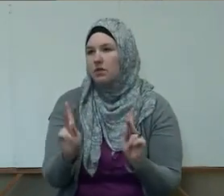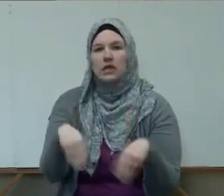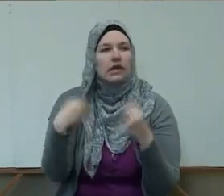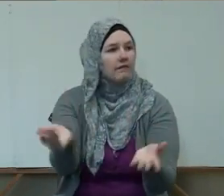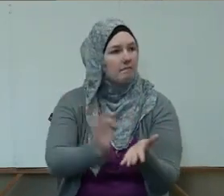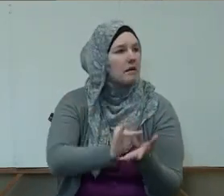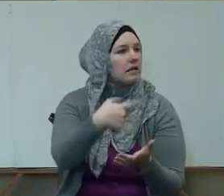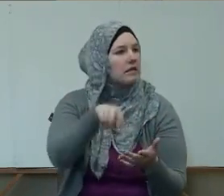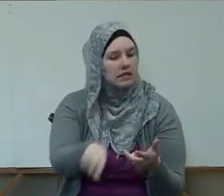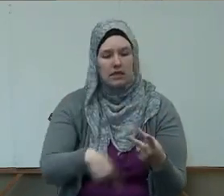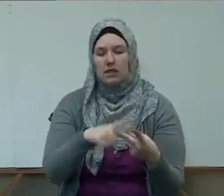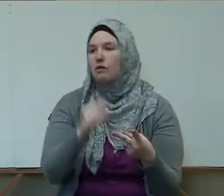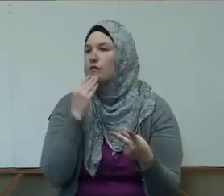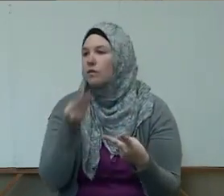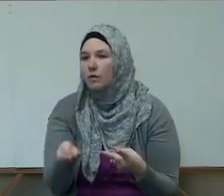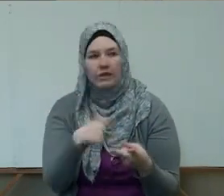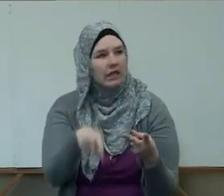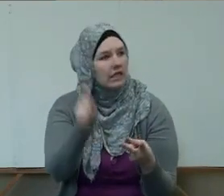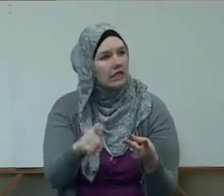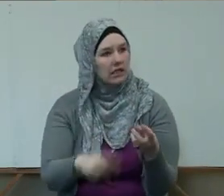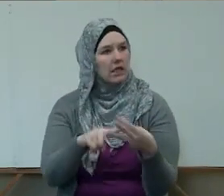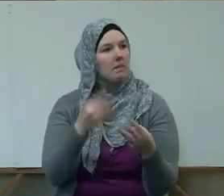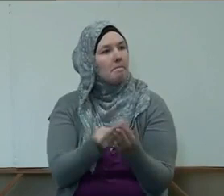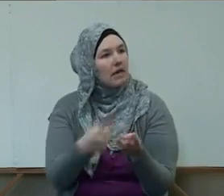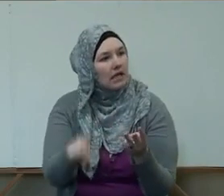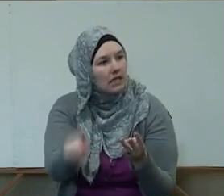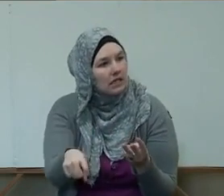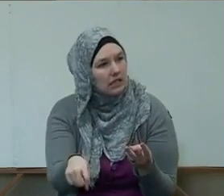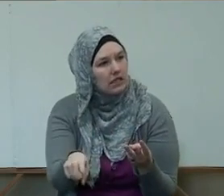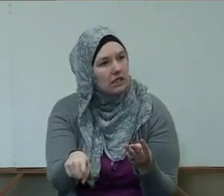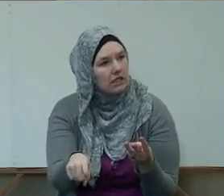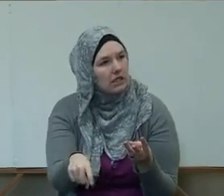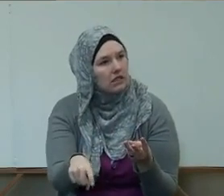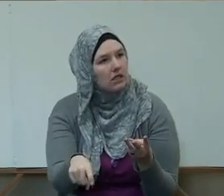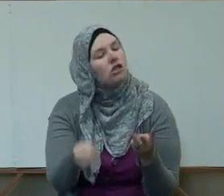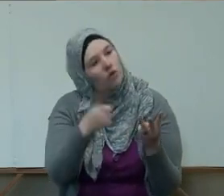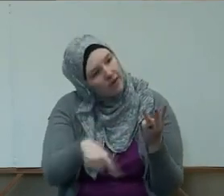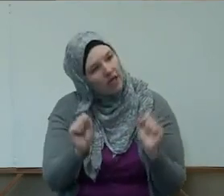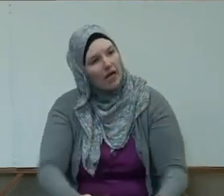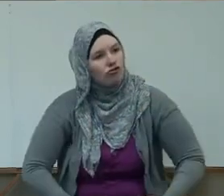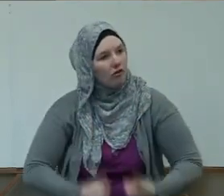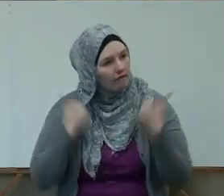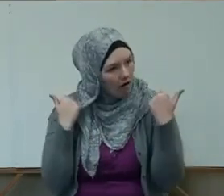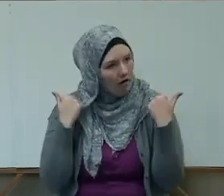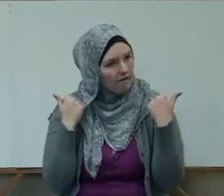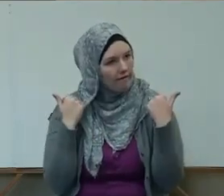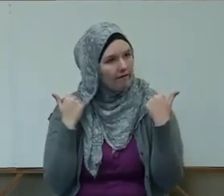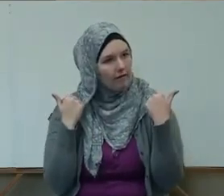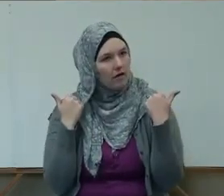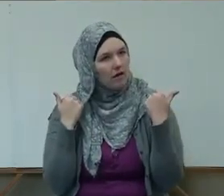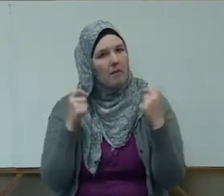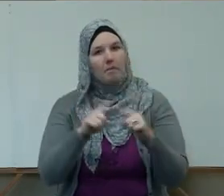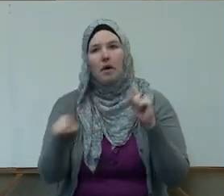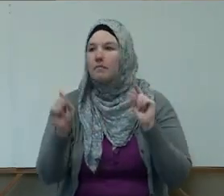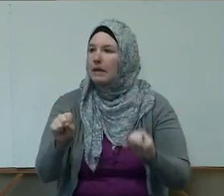medicine they need, the food they need, the money they need, so that they can survive, let alone defend